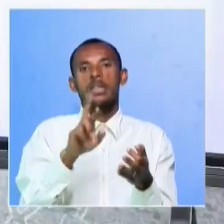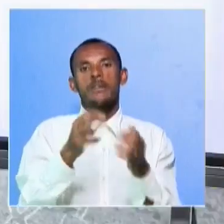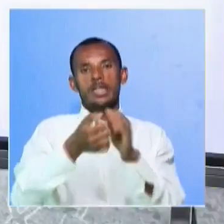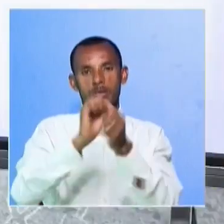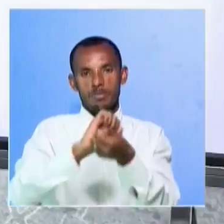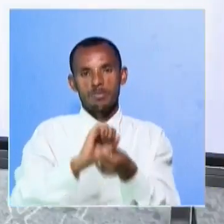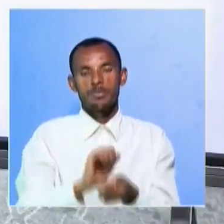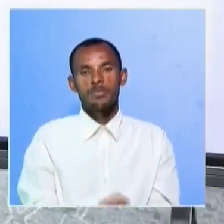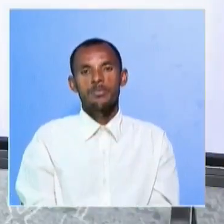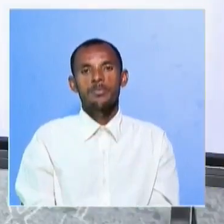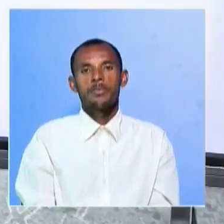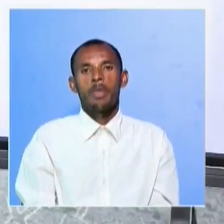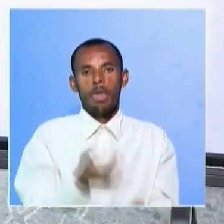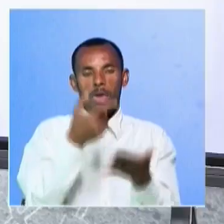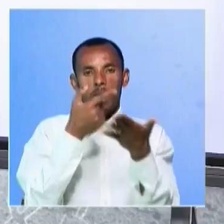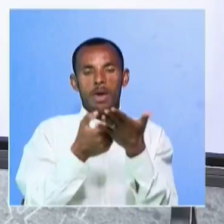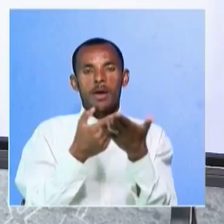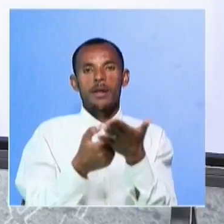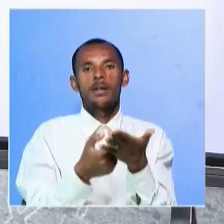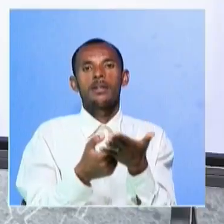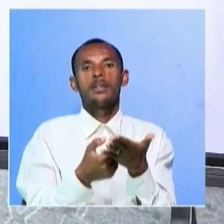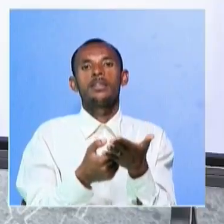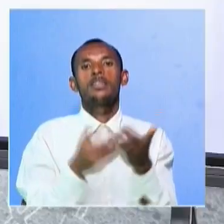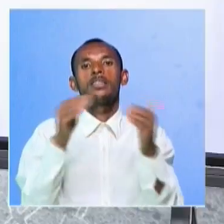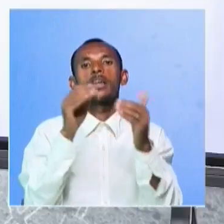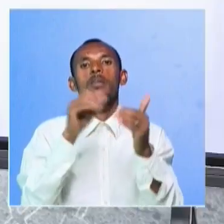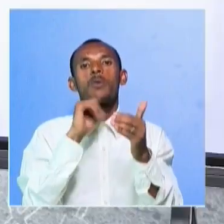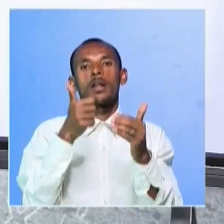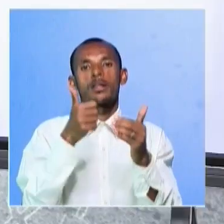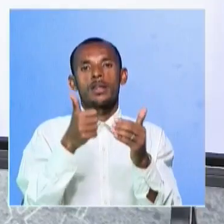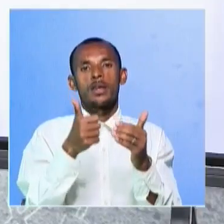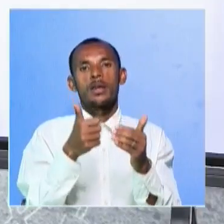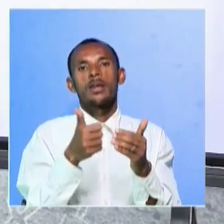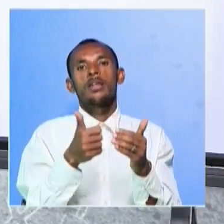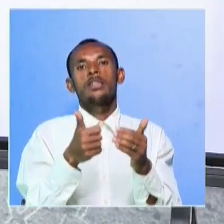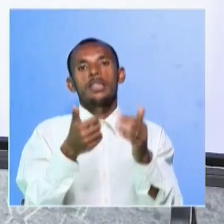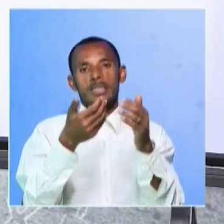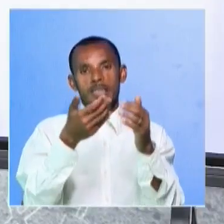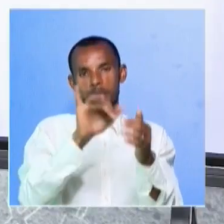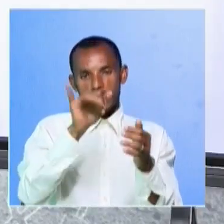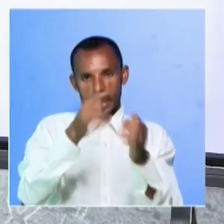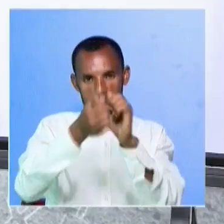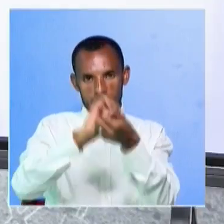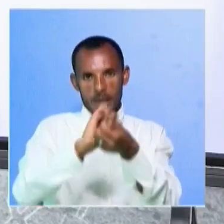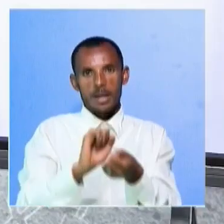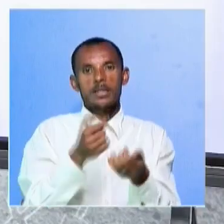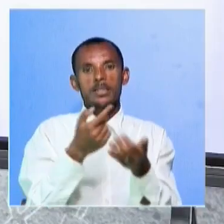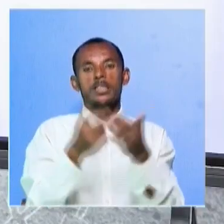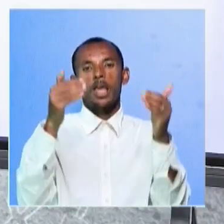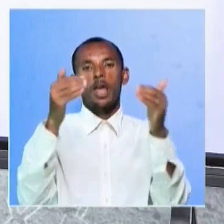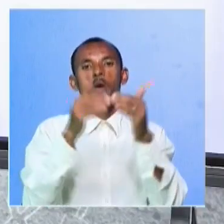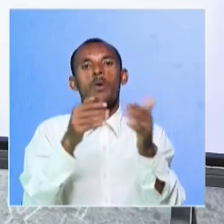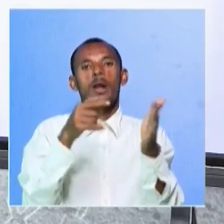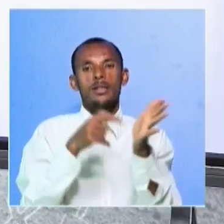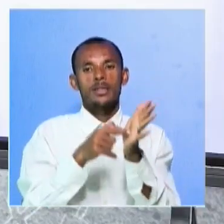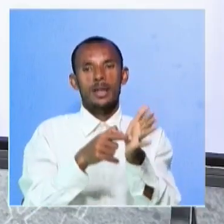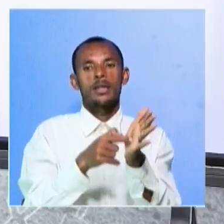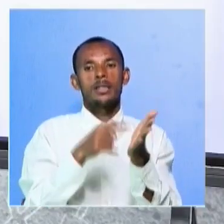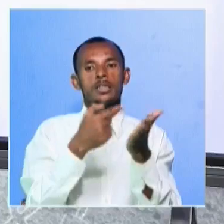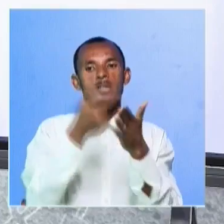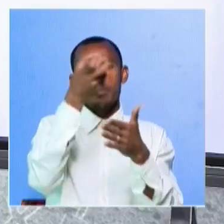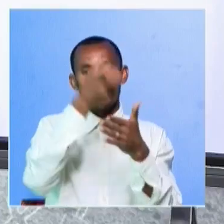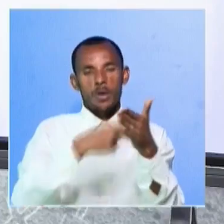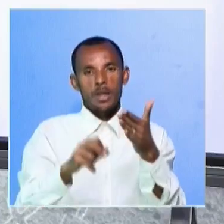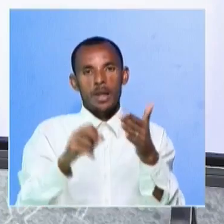reversed, here the inequality will be reversed. If this becomes equal sign, then this product will